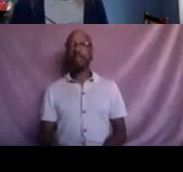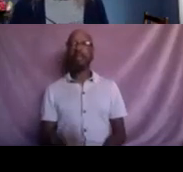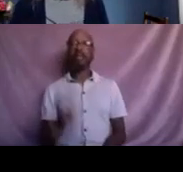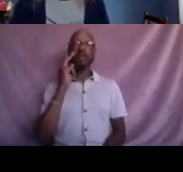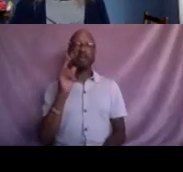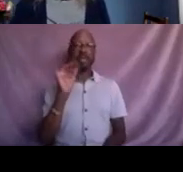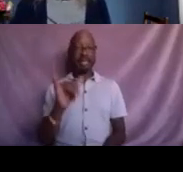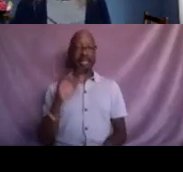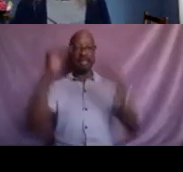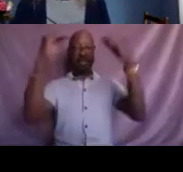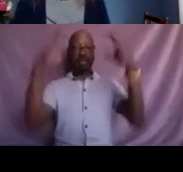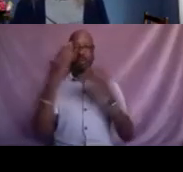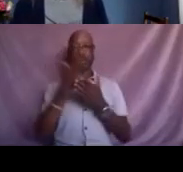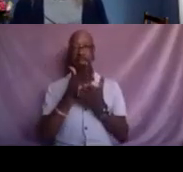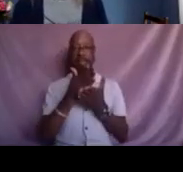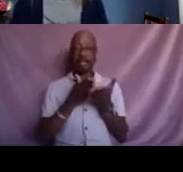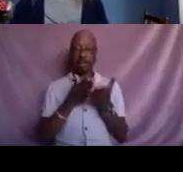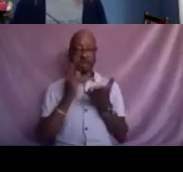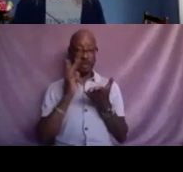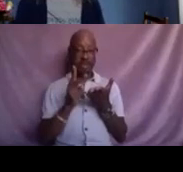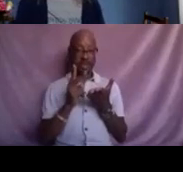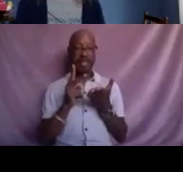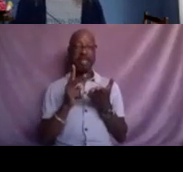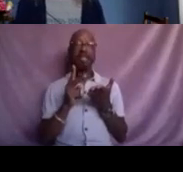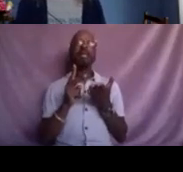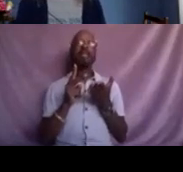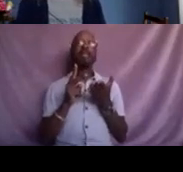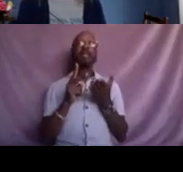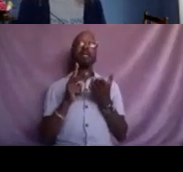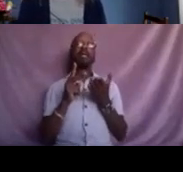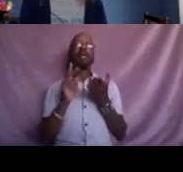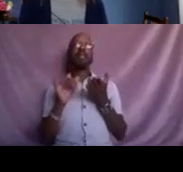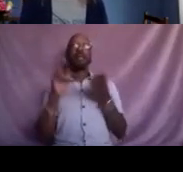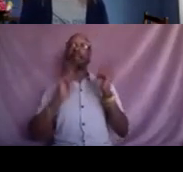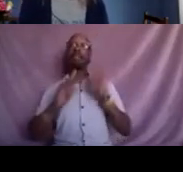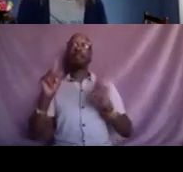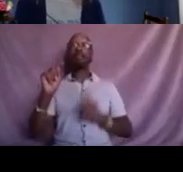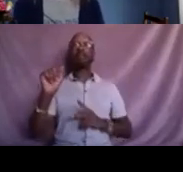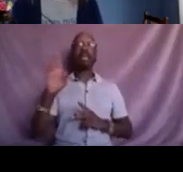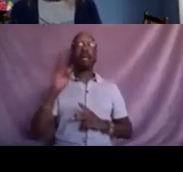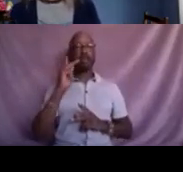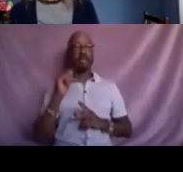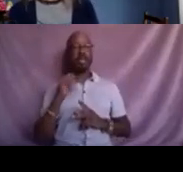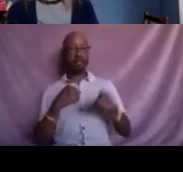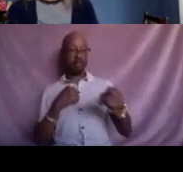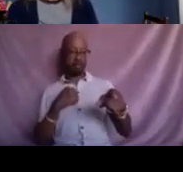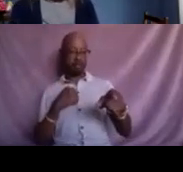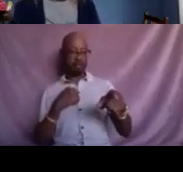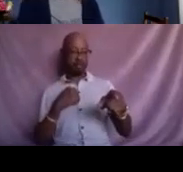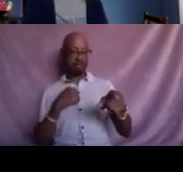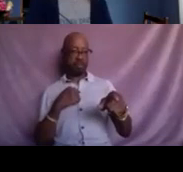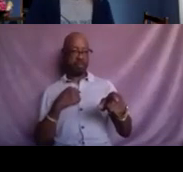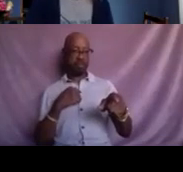teachers section, when you're in that people tab, there's a teachers section, and there's that plus button. This little button here is the button you'd click to